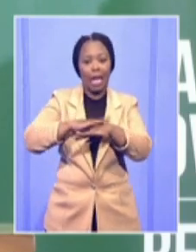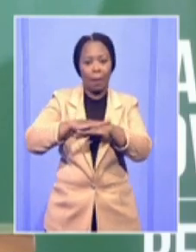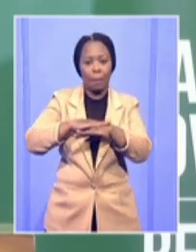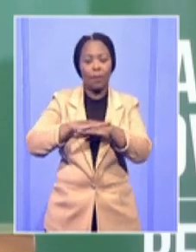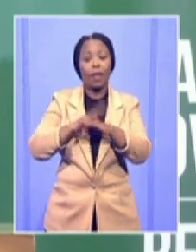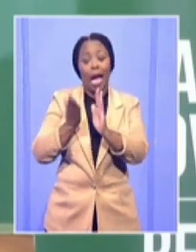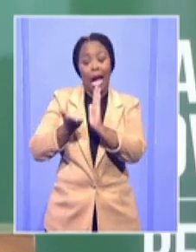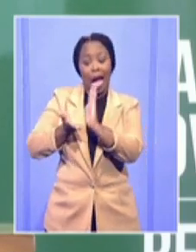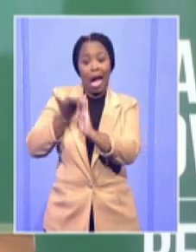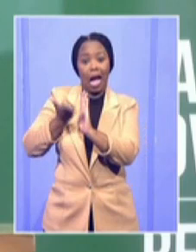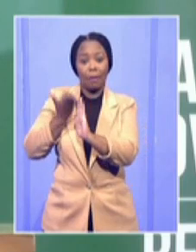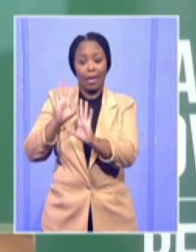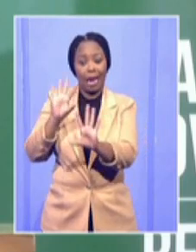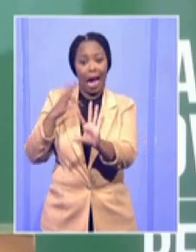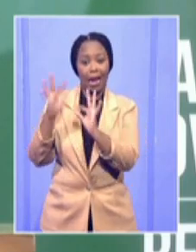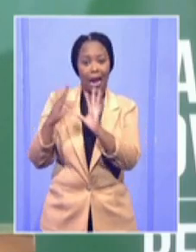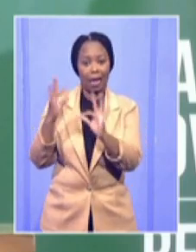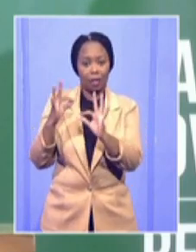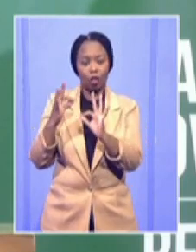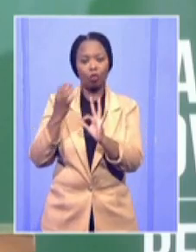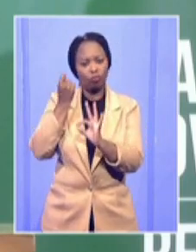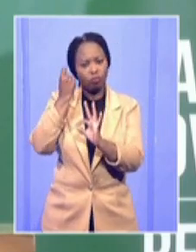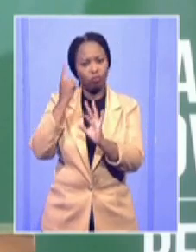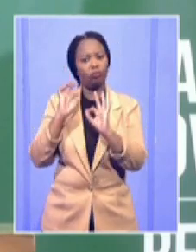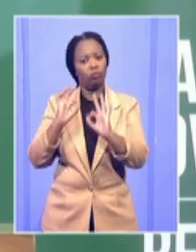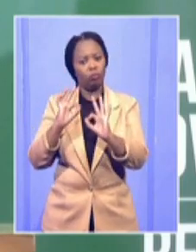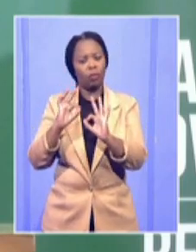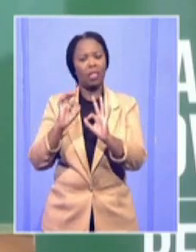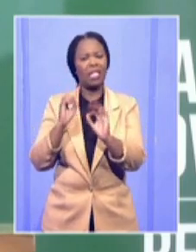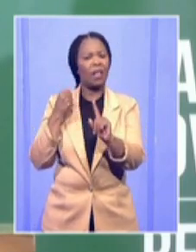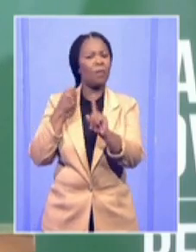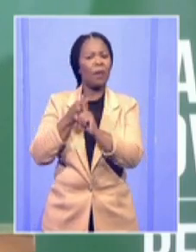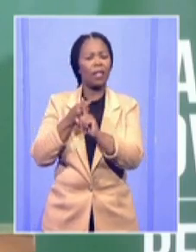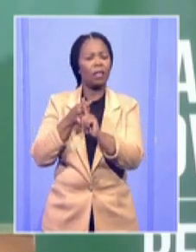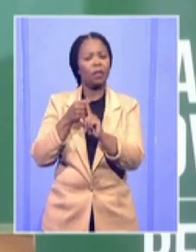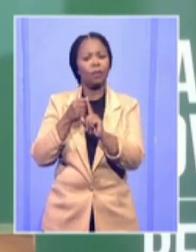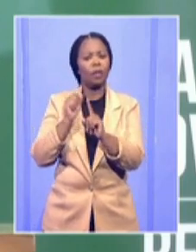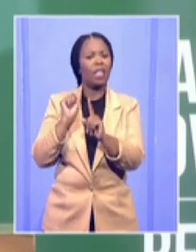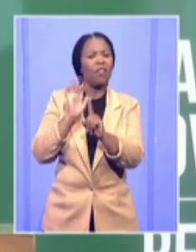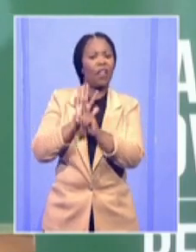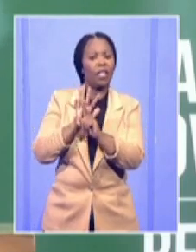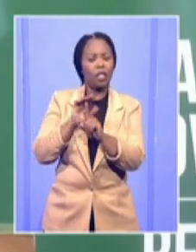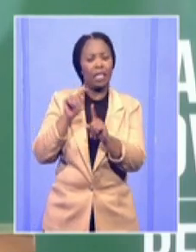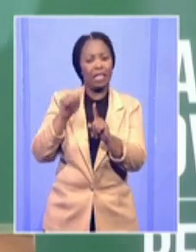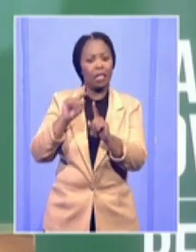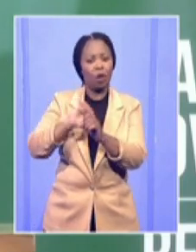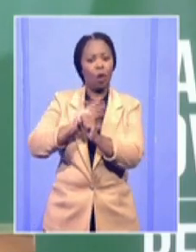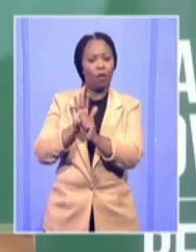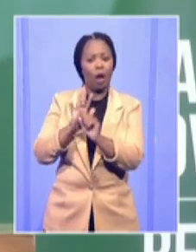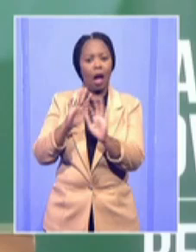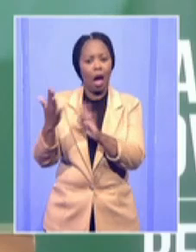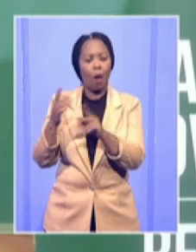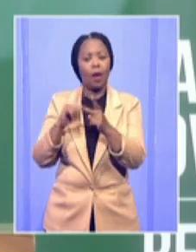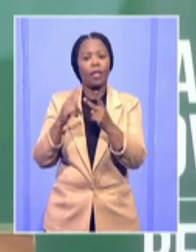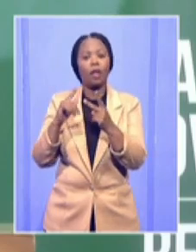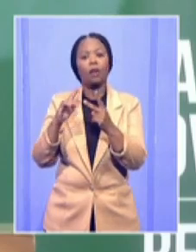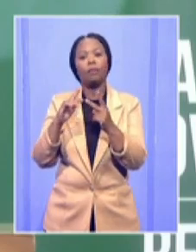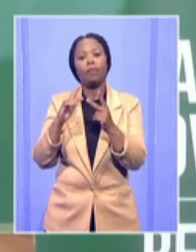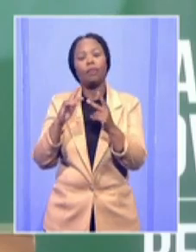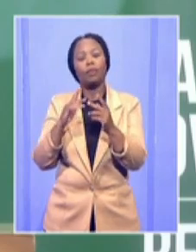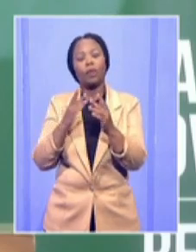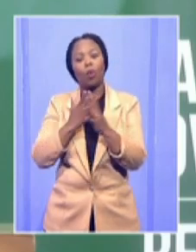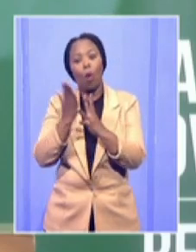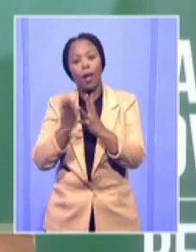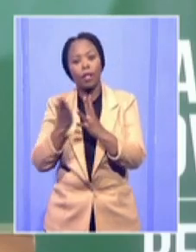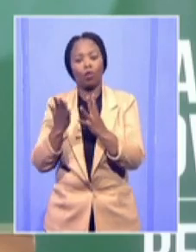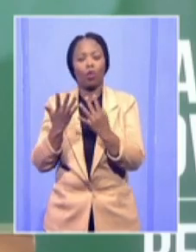terms of understanding the effect of the pandemic and some of the outcomes of the interventions implemented. Indeed,